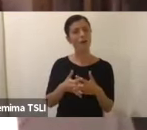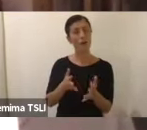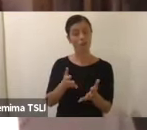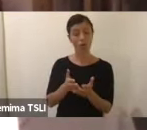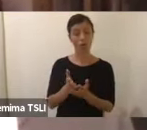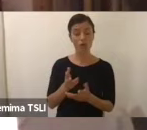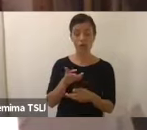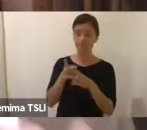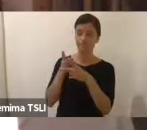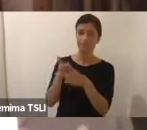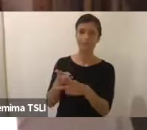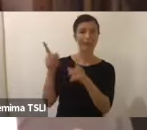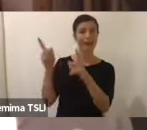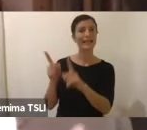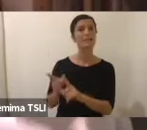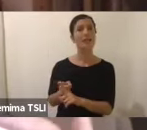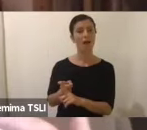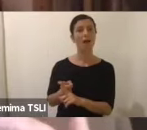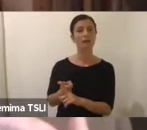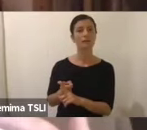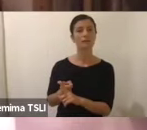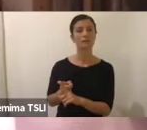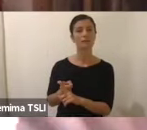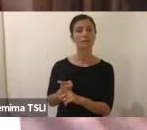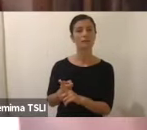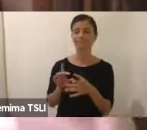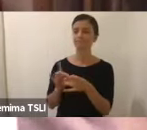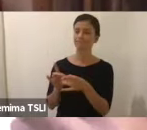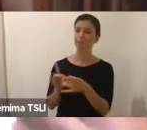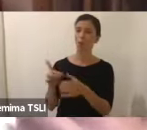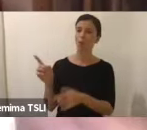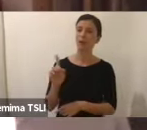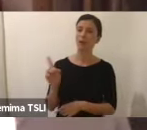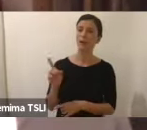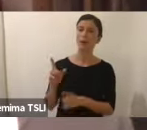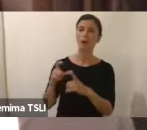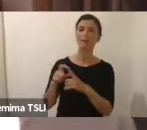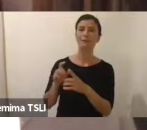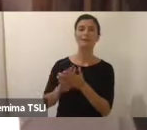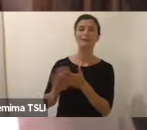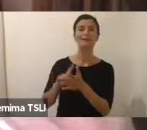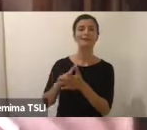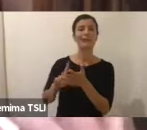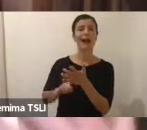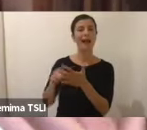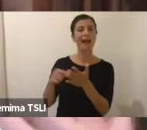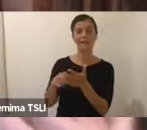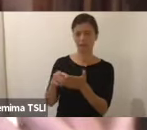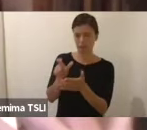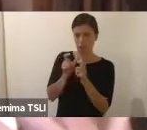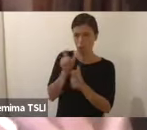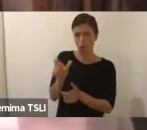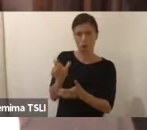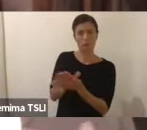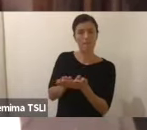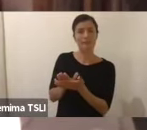and being with people who are dalits dalit in hindi means oppressed or broken